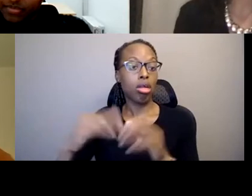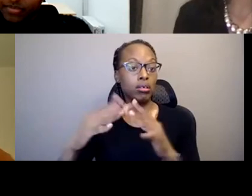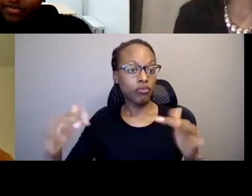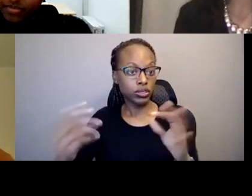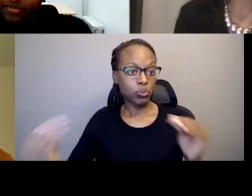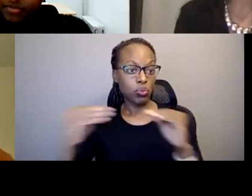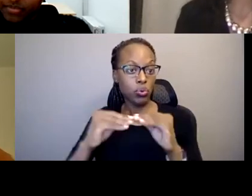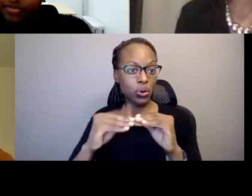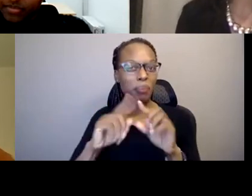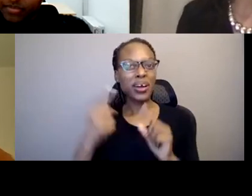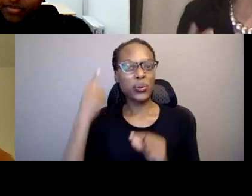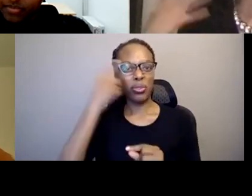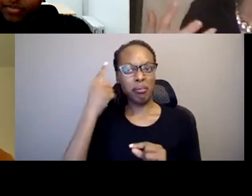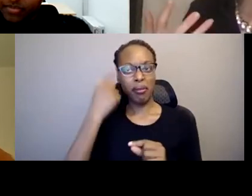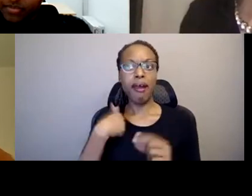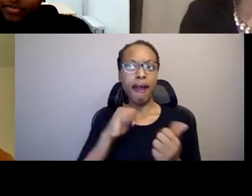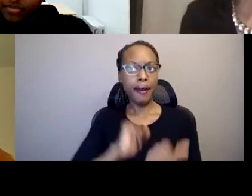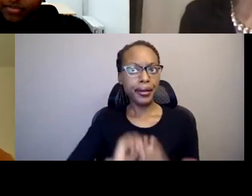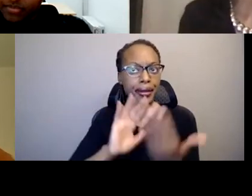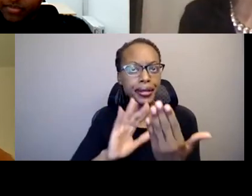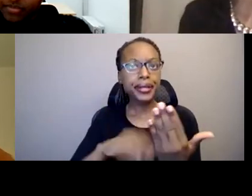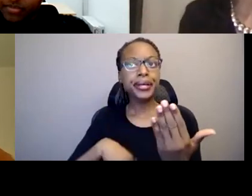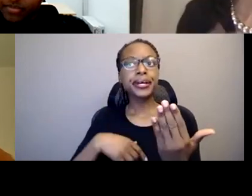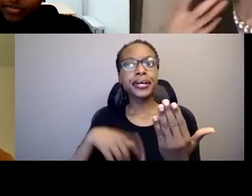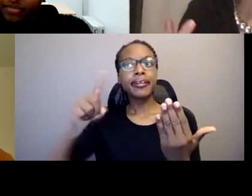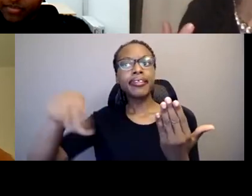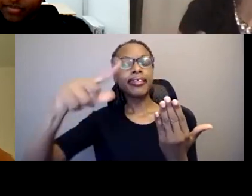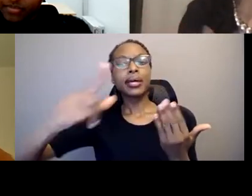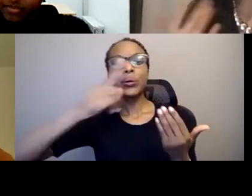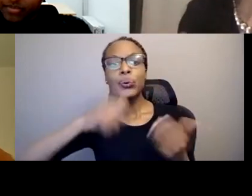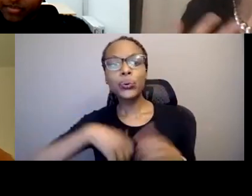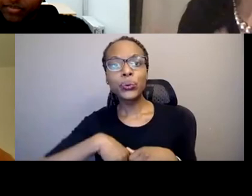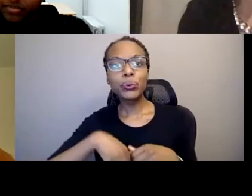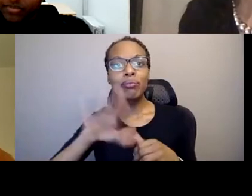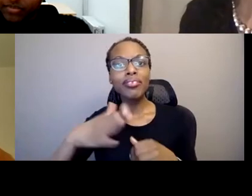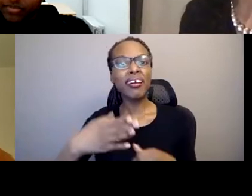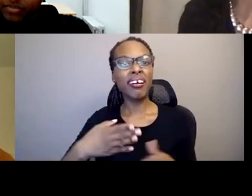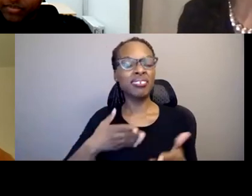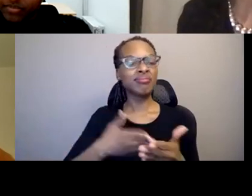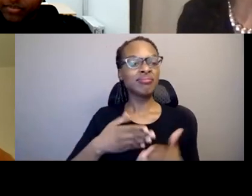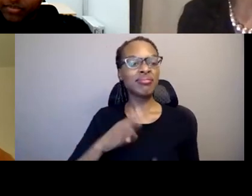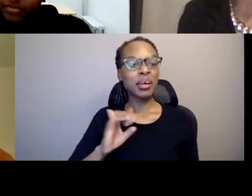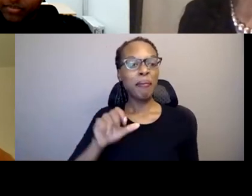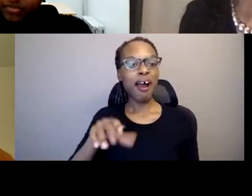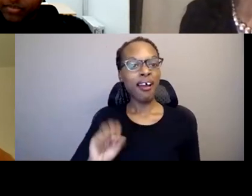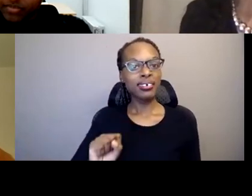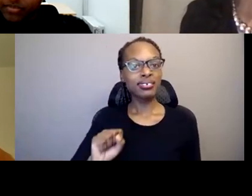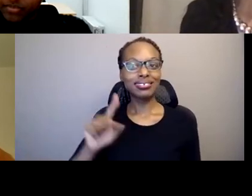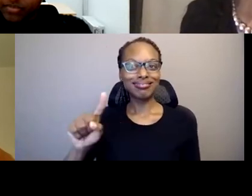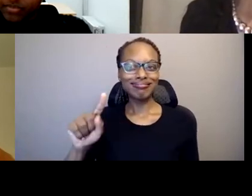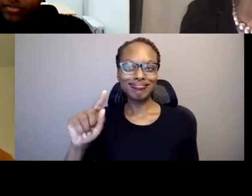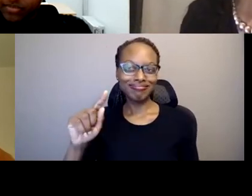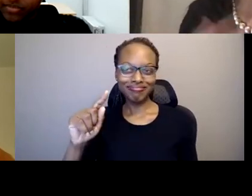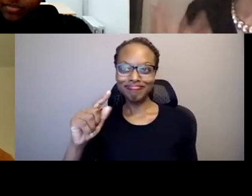in a process, and the kinds of cultural bias and lack of cultural competency that might also be there embedded